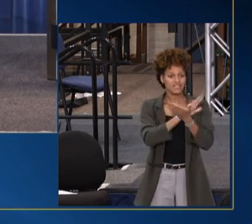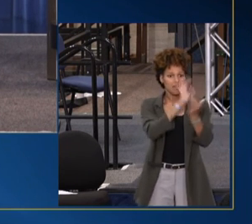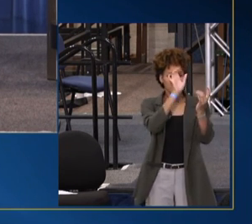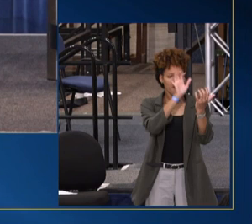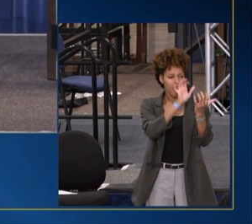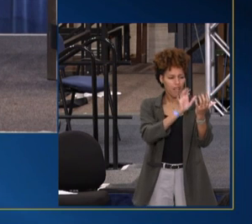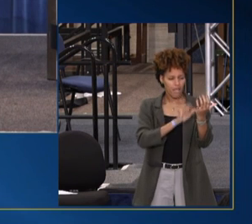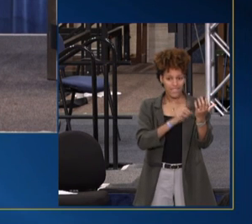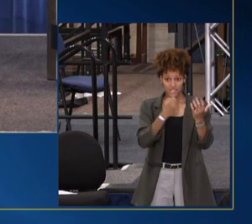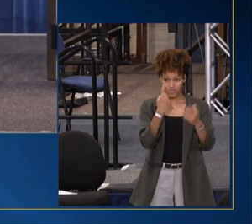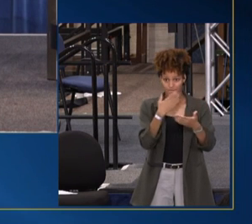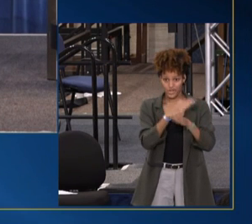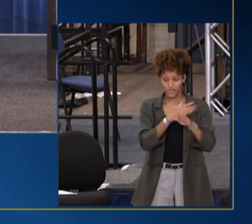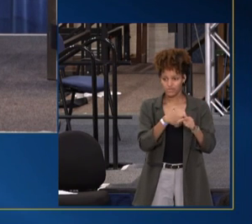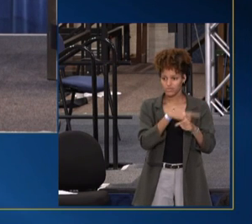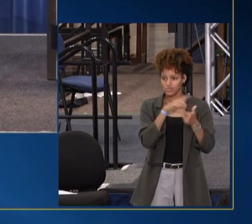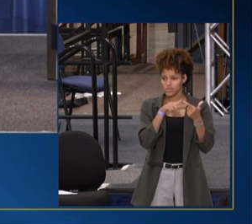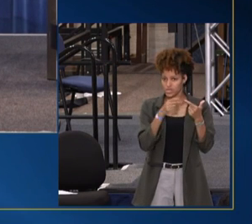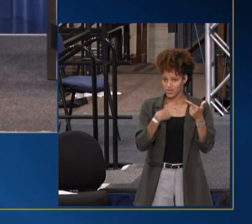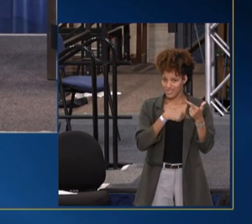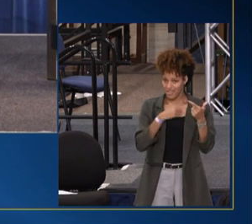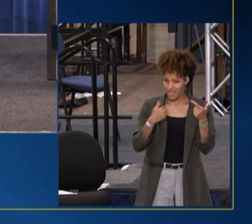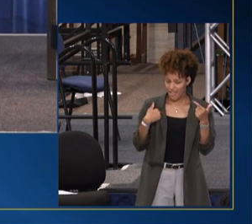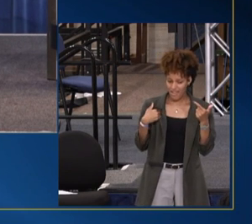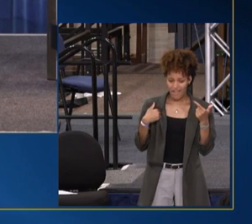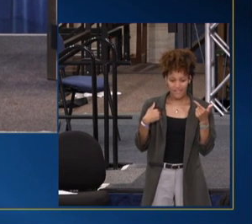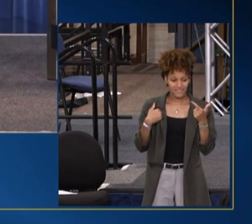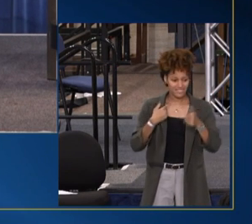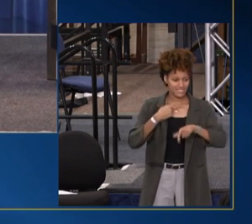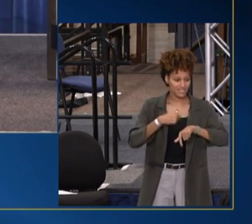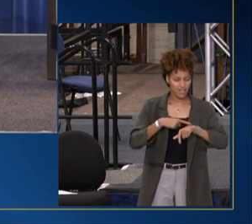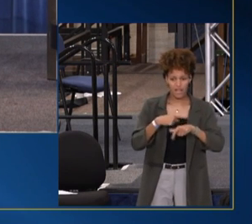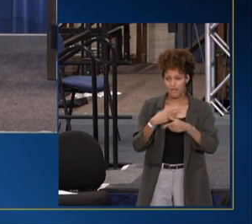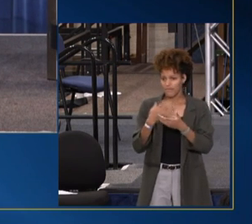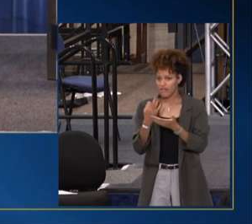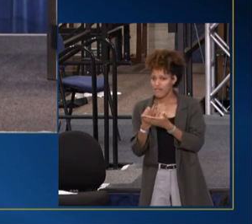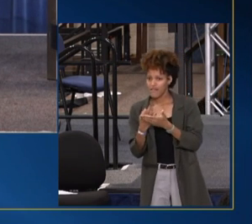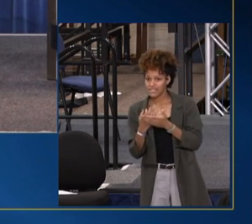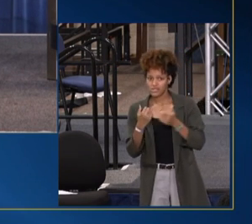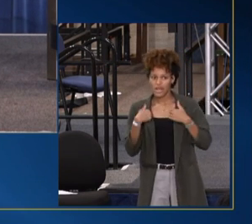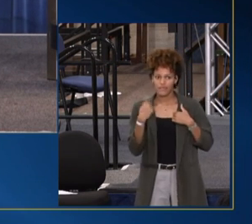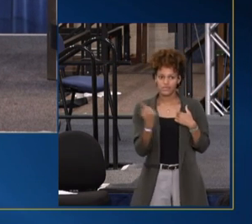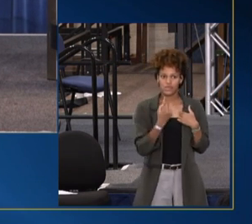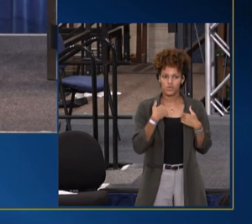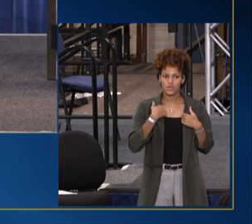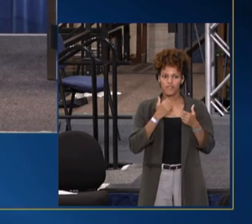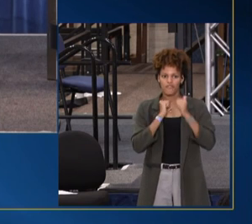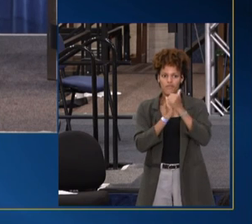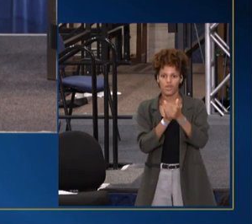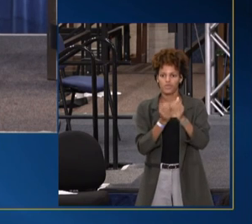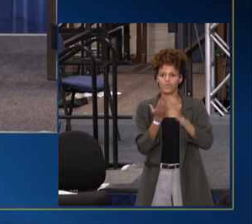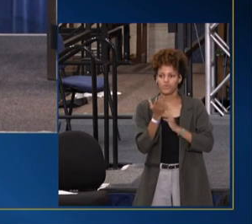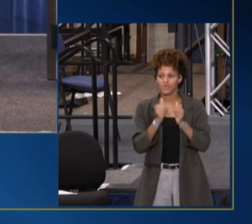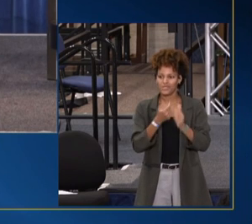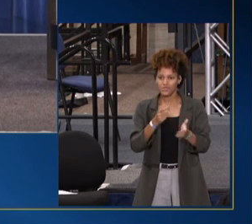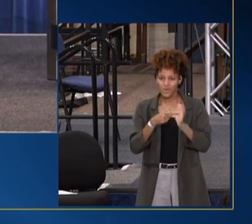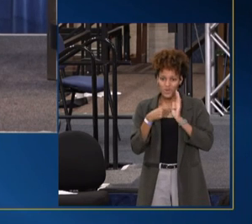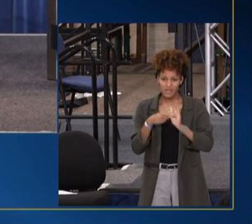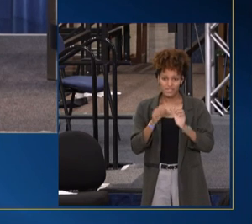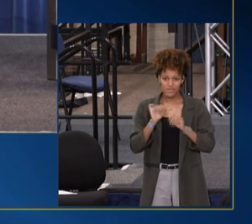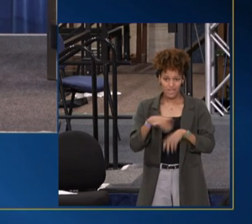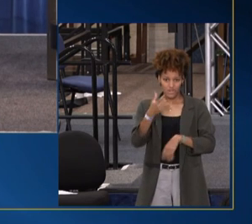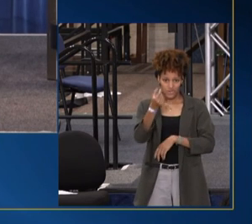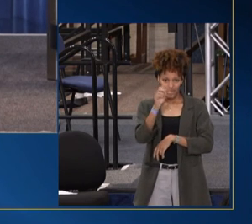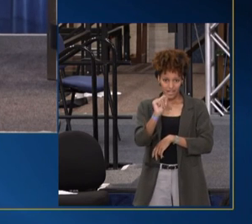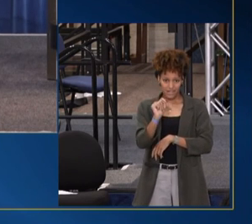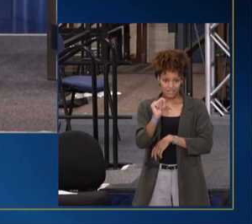barrier. Two is, do we have the capacity and the funding to have somebody that can follow through with the requirements of that grant and